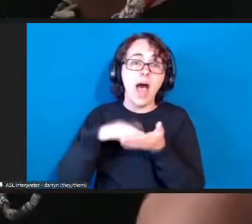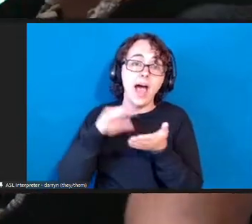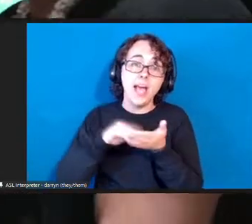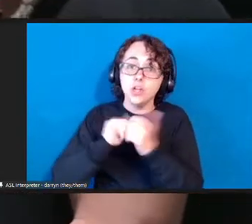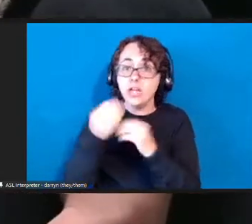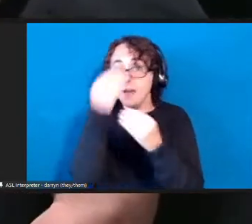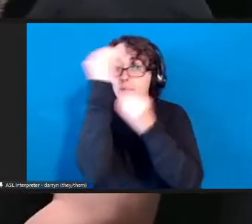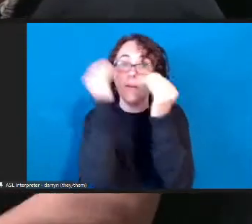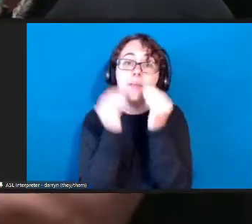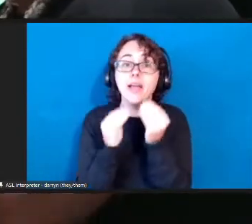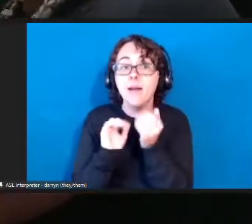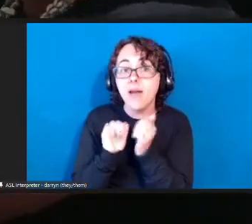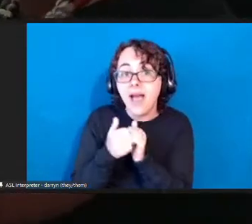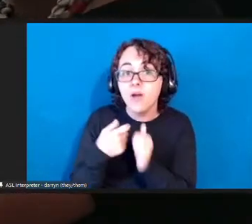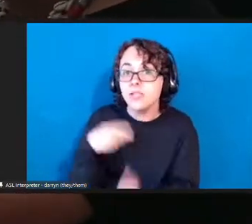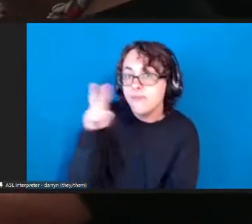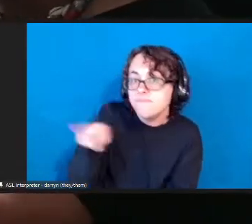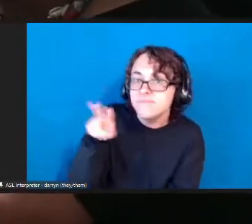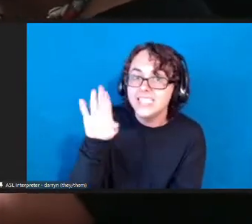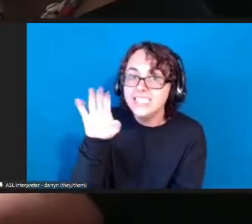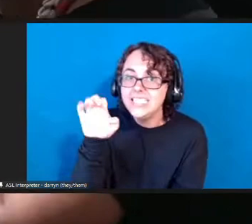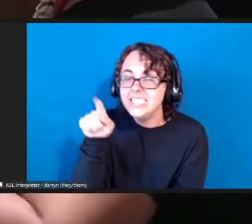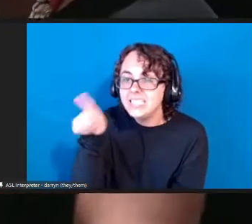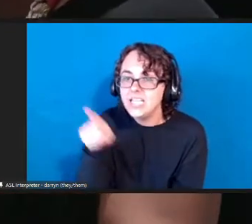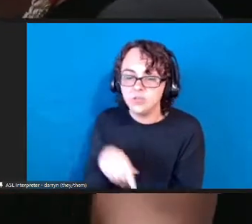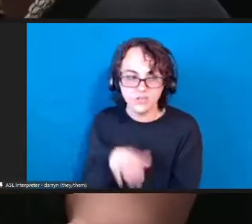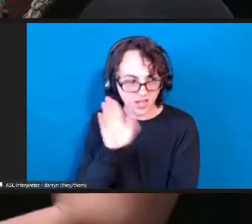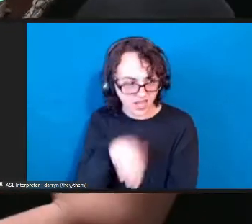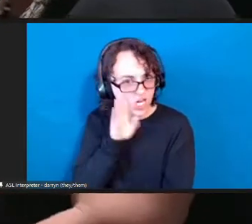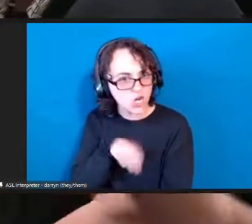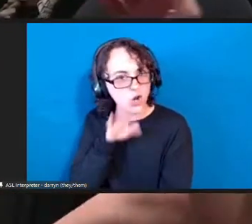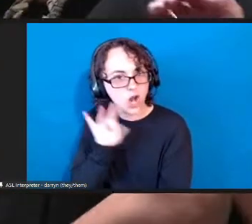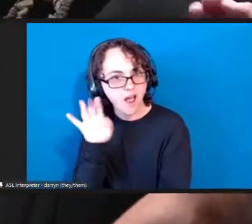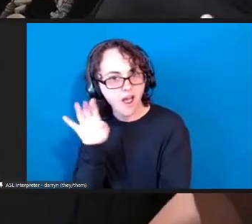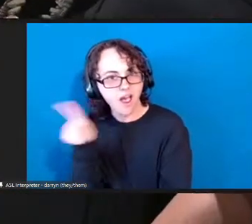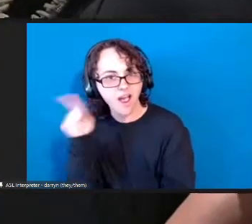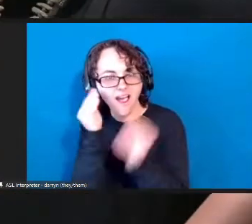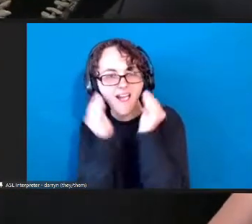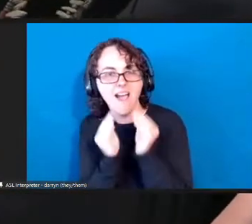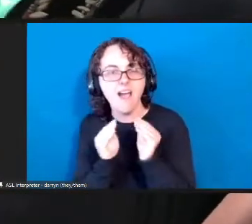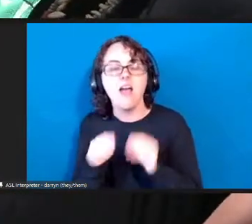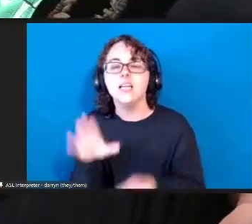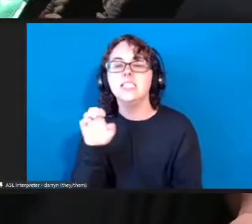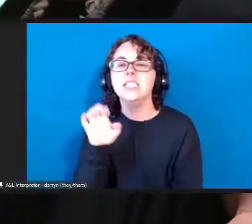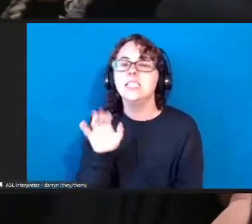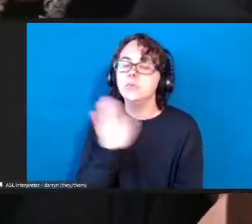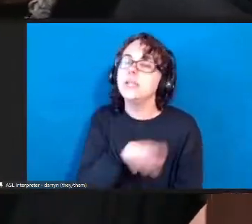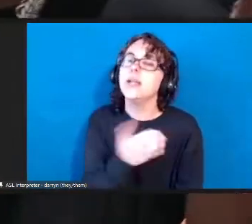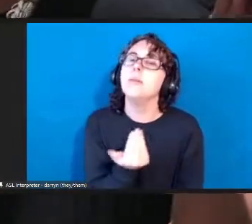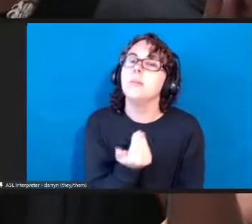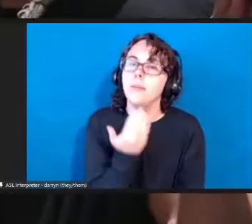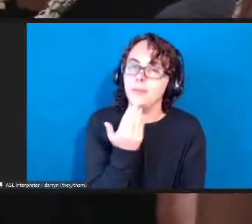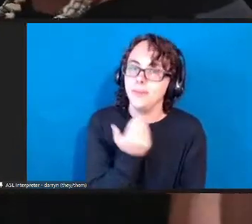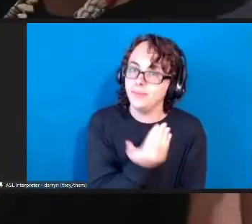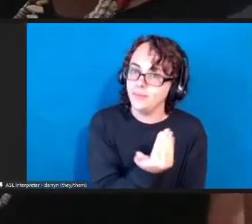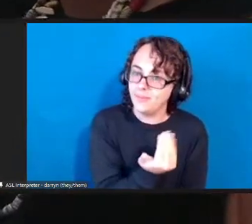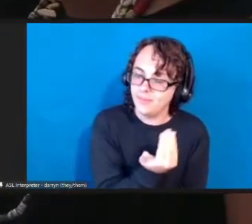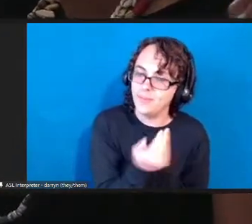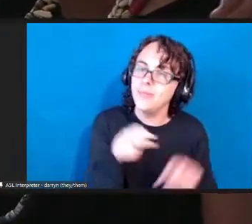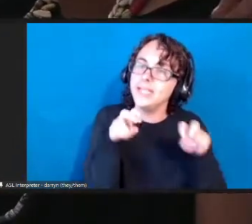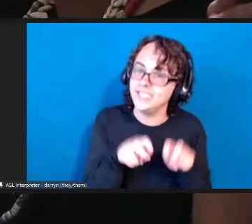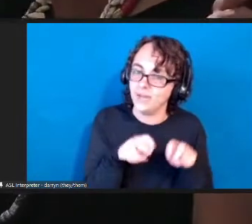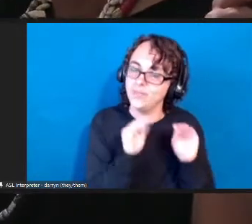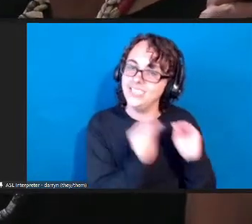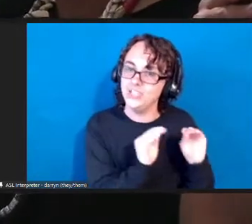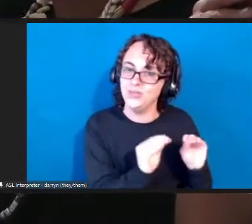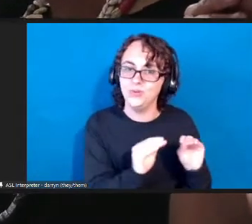because I said, CeCe, girl, listen, you know that contour that she did over there? You know how to do it? And CeCe goes, baby, listen, come over here. And he sits you down in your throat. But you know what I'm